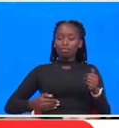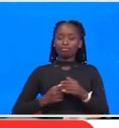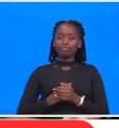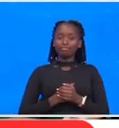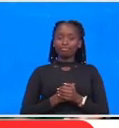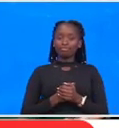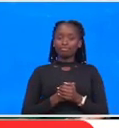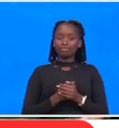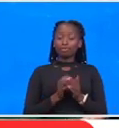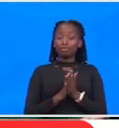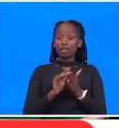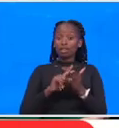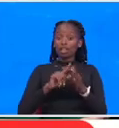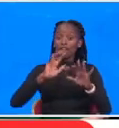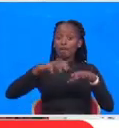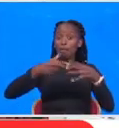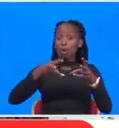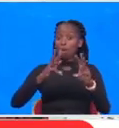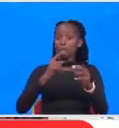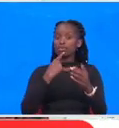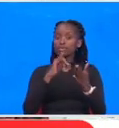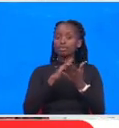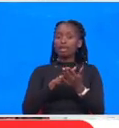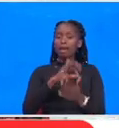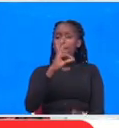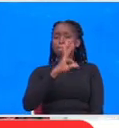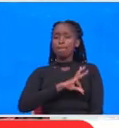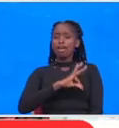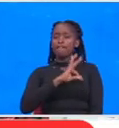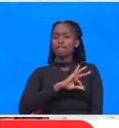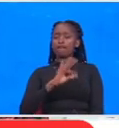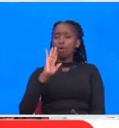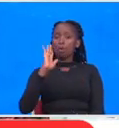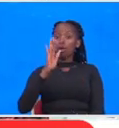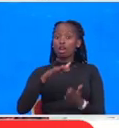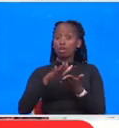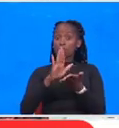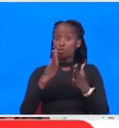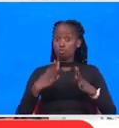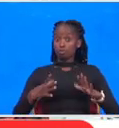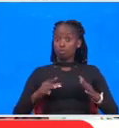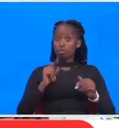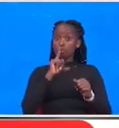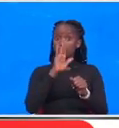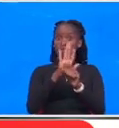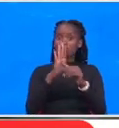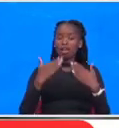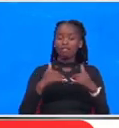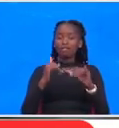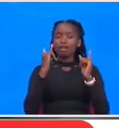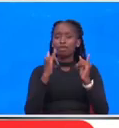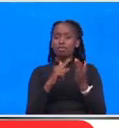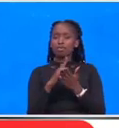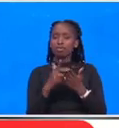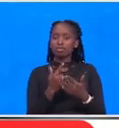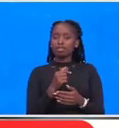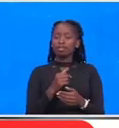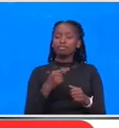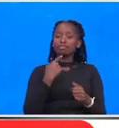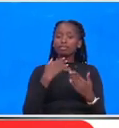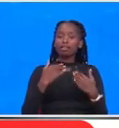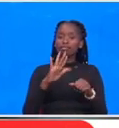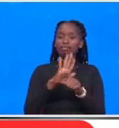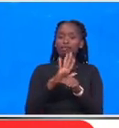funding module, stating that it will benefit more learners than before, promising that in the new cycle, 45,000 students will benefit